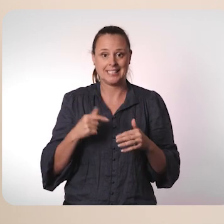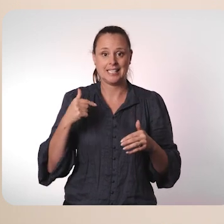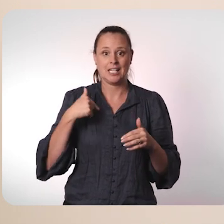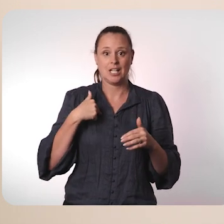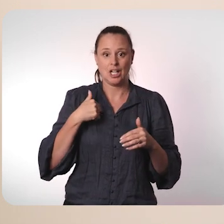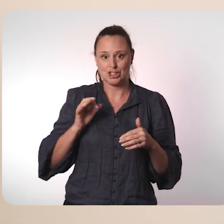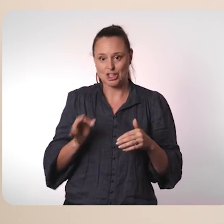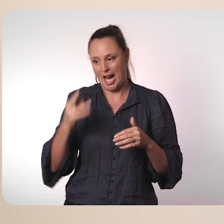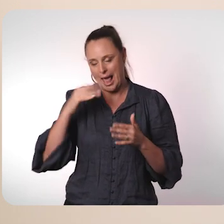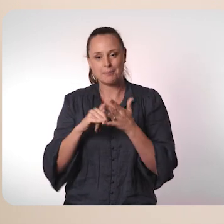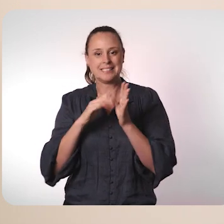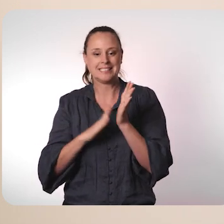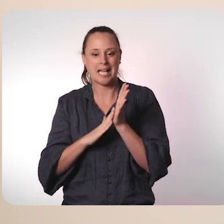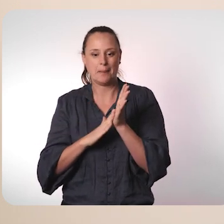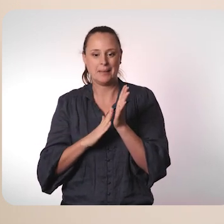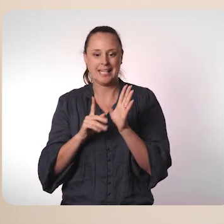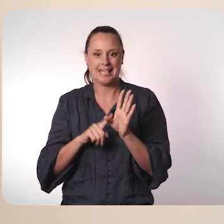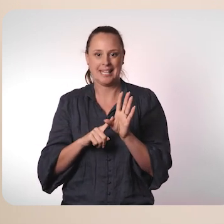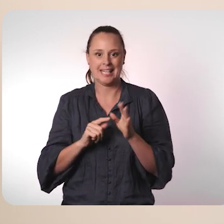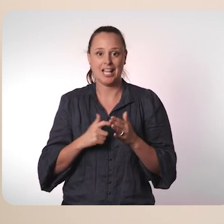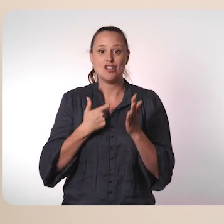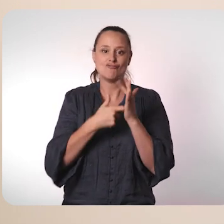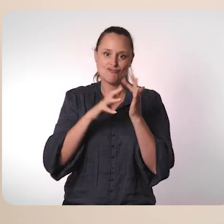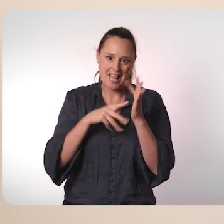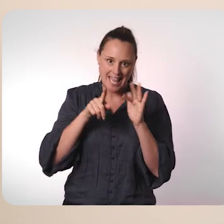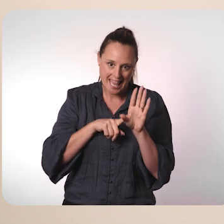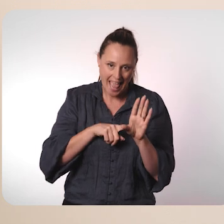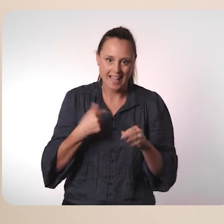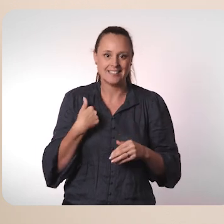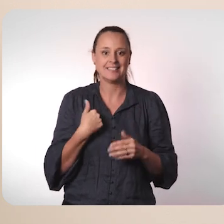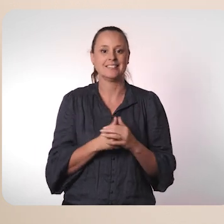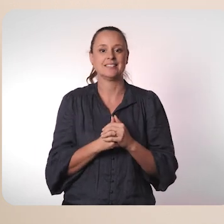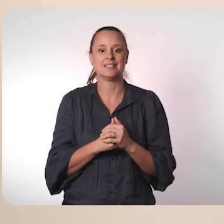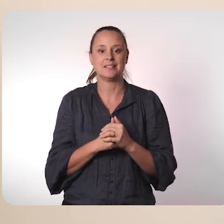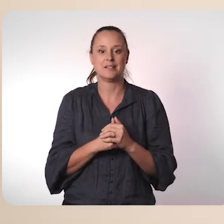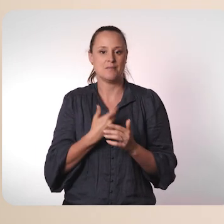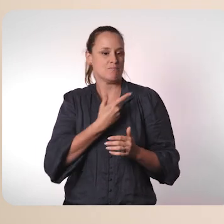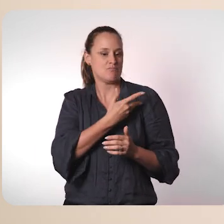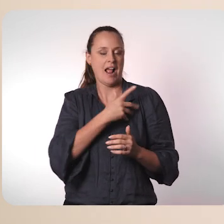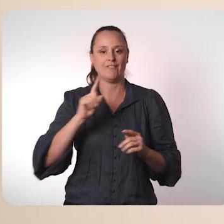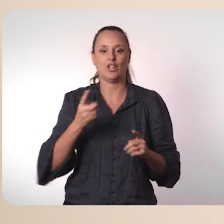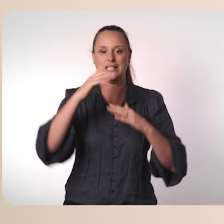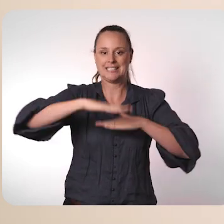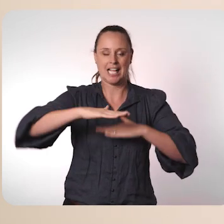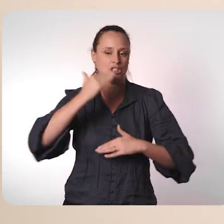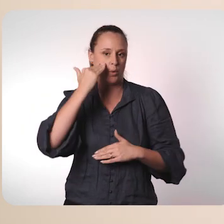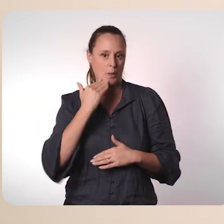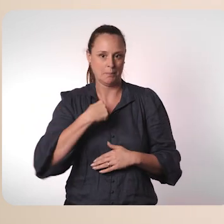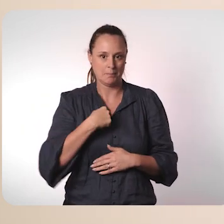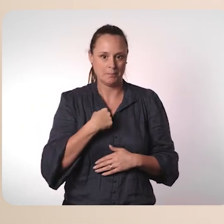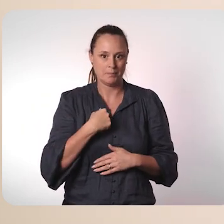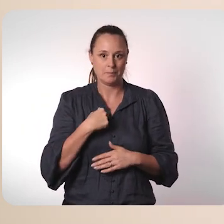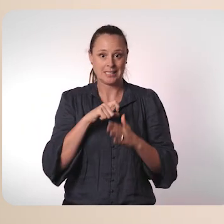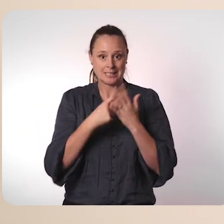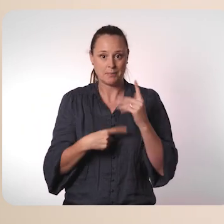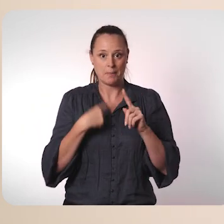am a First Nations woman. I am a Biripi Dunghutti woman currently living on Wadawurrung country. I am a disability and gender